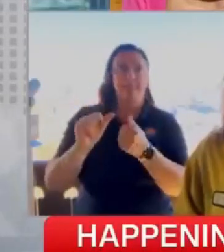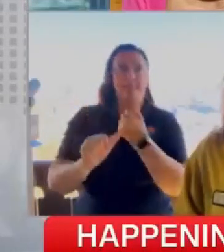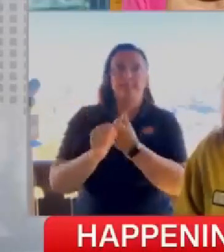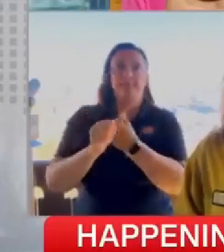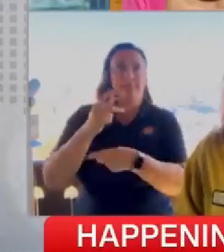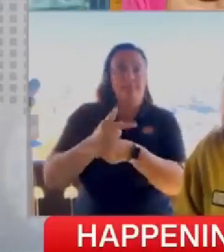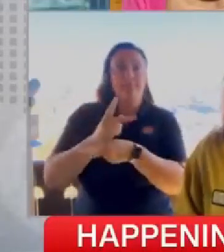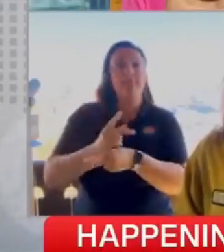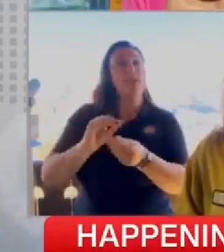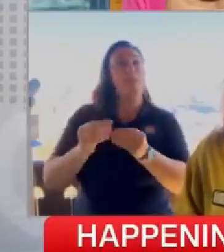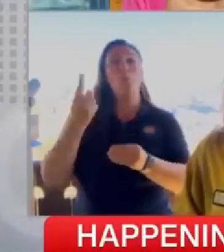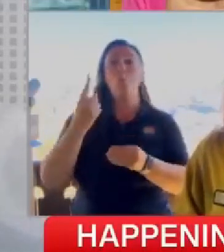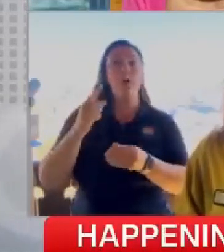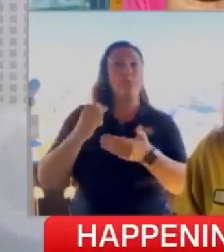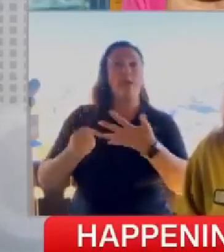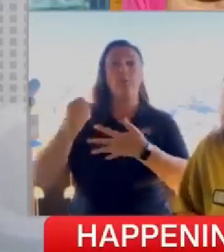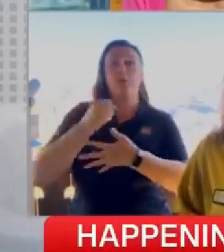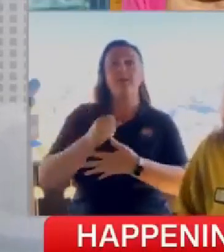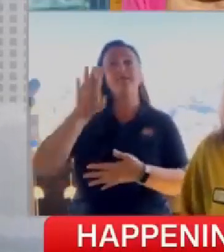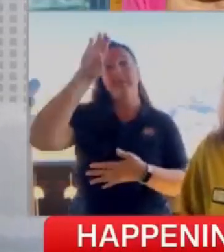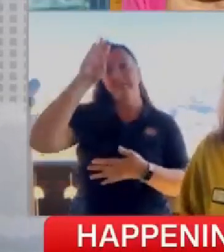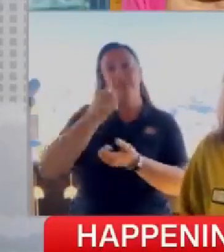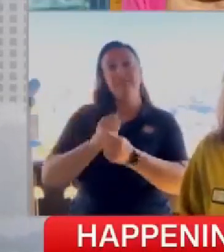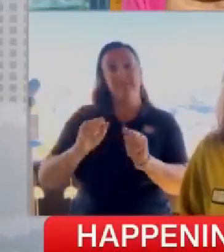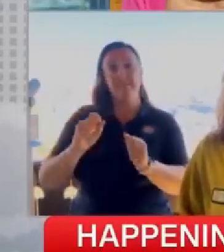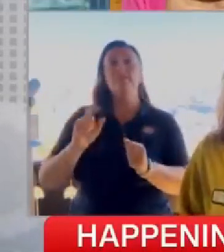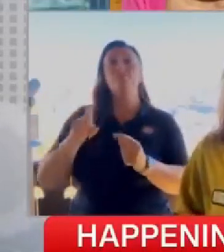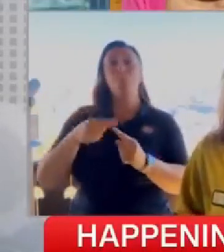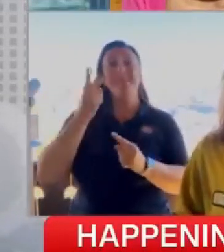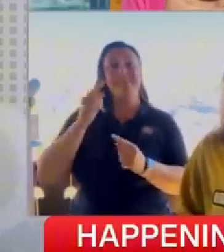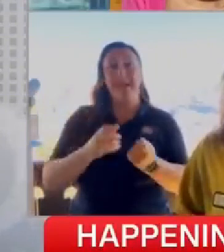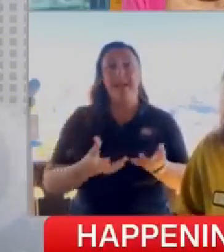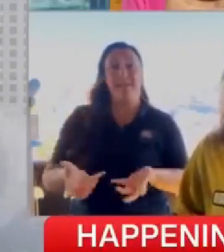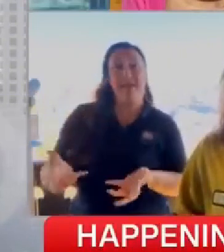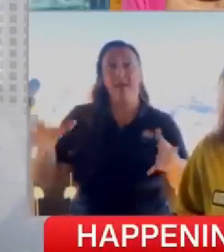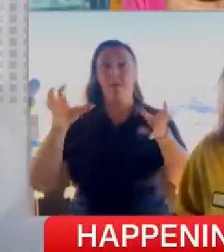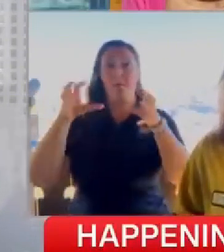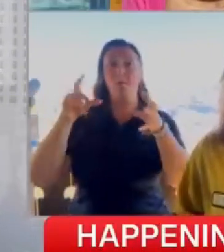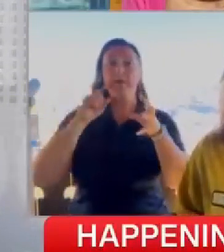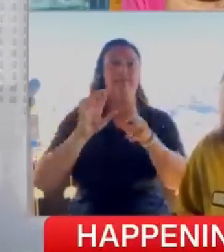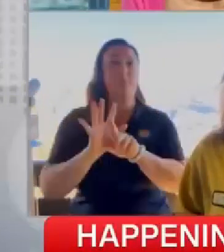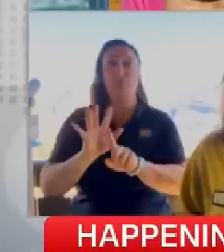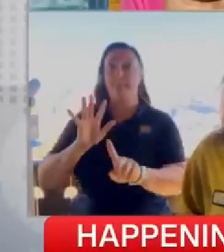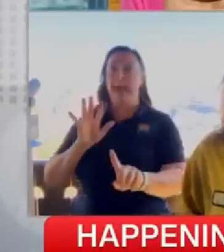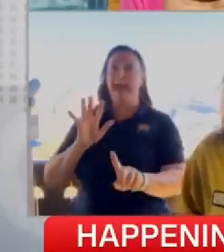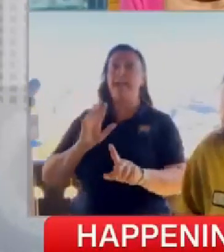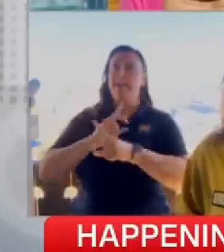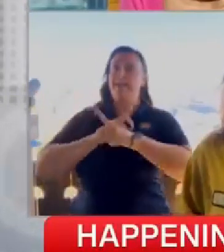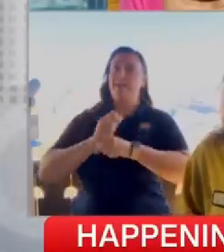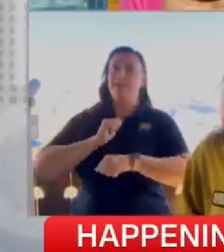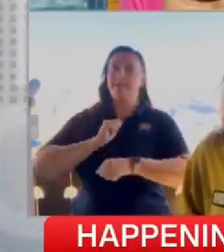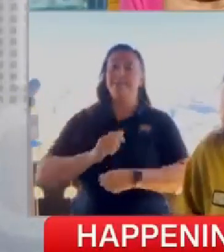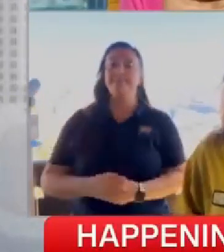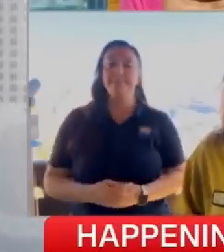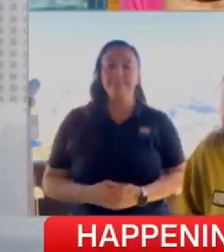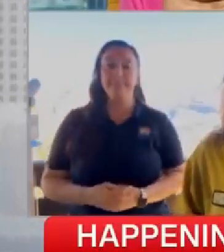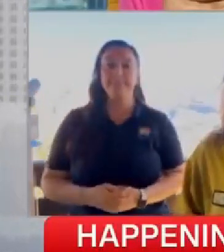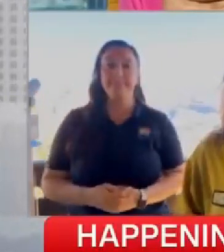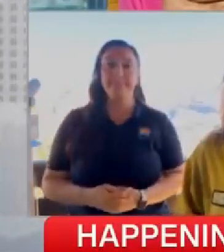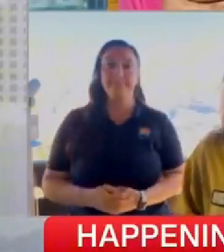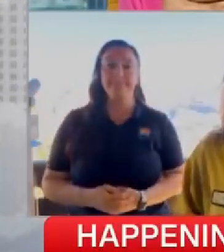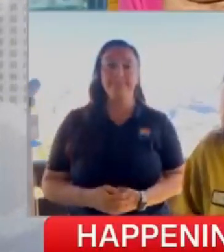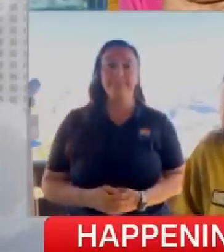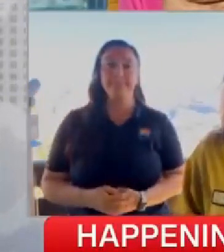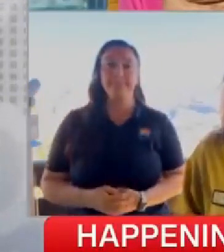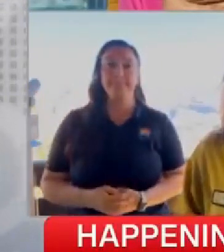objective is firefighter safety. So when those fire clouds form, that's when we have to pull back and go on the defense. I mean, that's